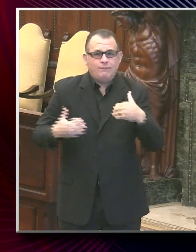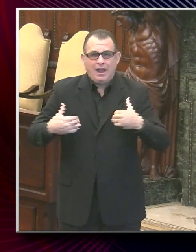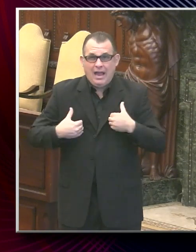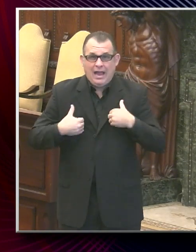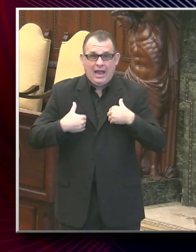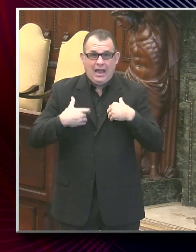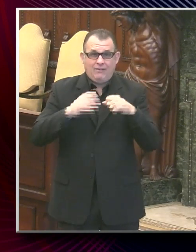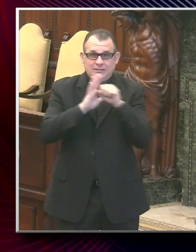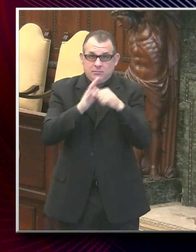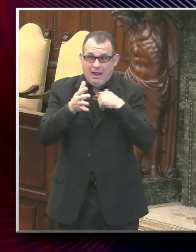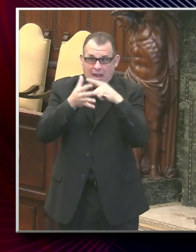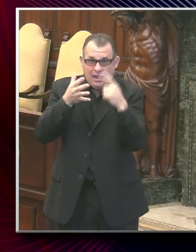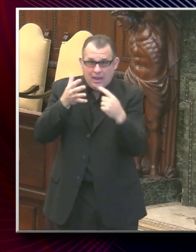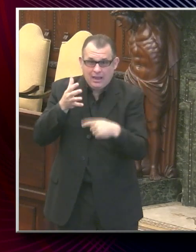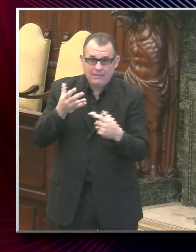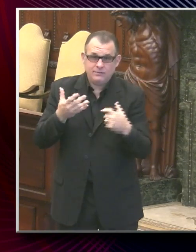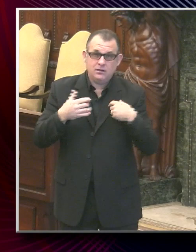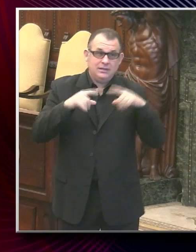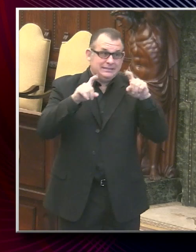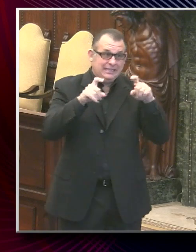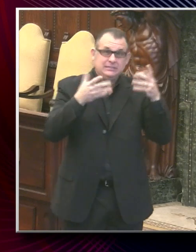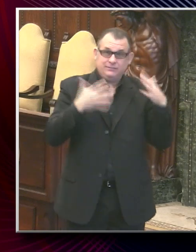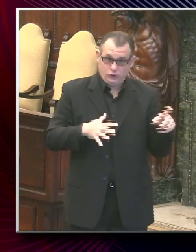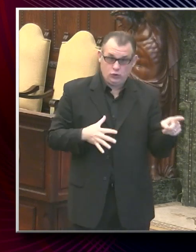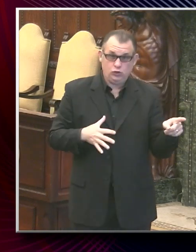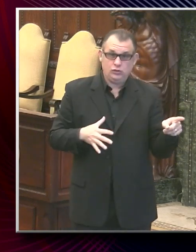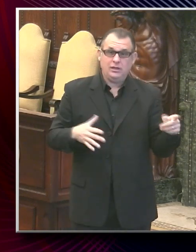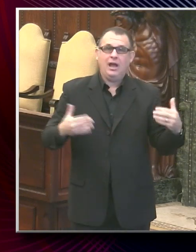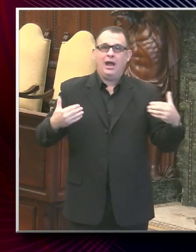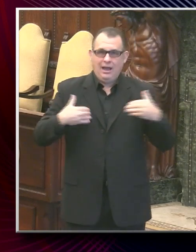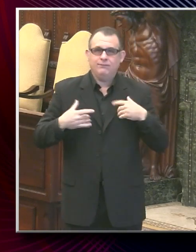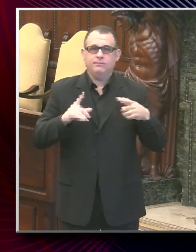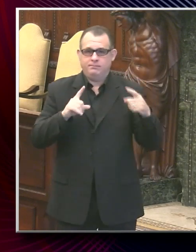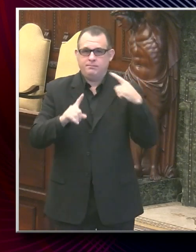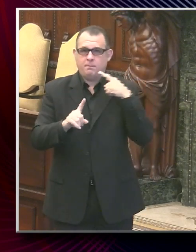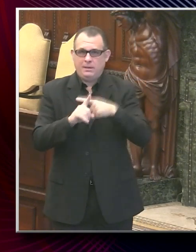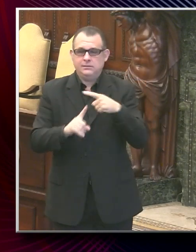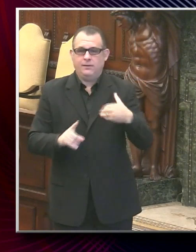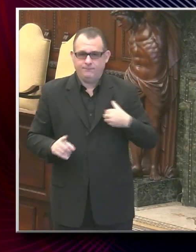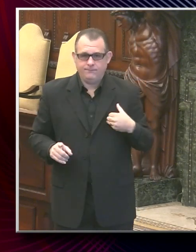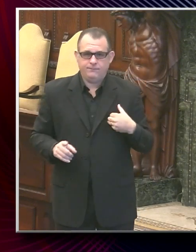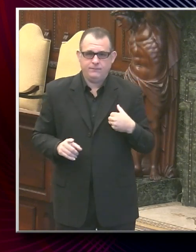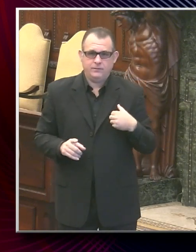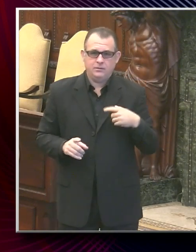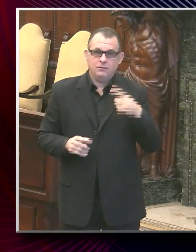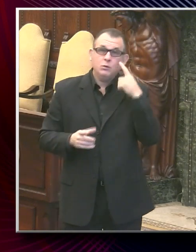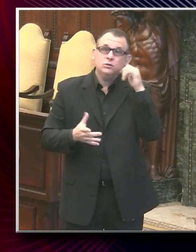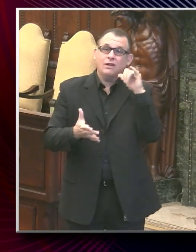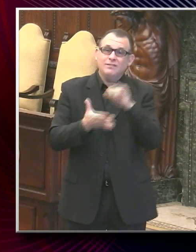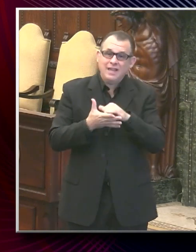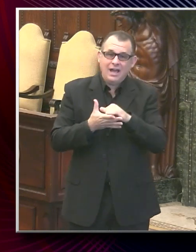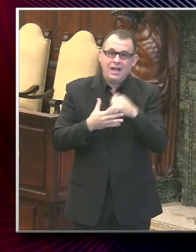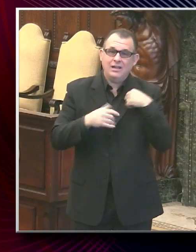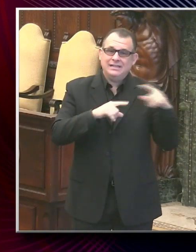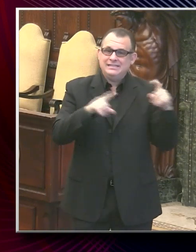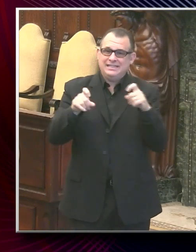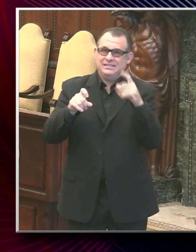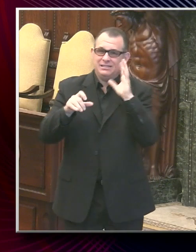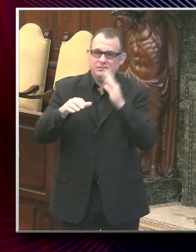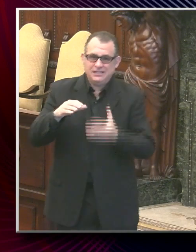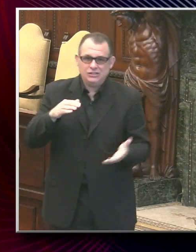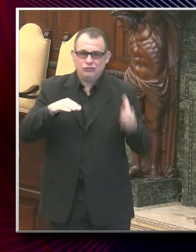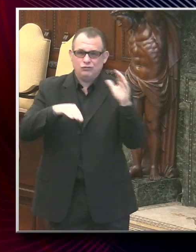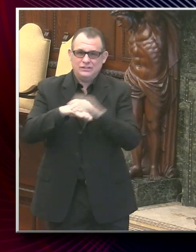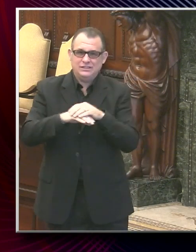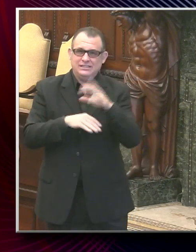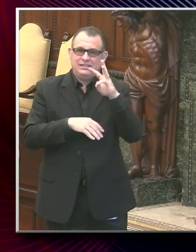and because of the questionable symptoms, that inmate was tested and found to be positive. Because of that, they screened an additional 65 inmates